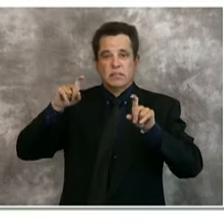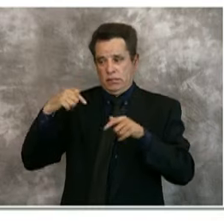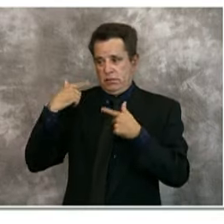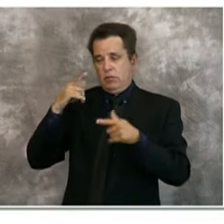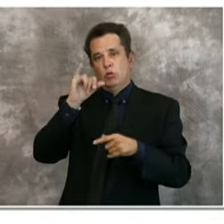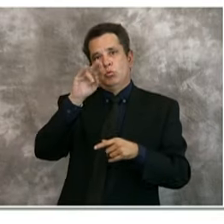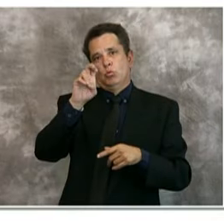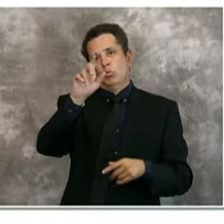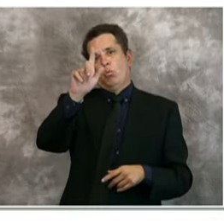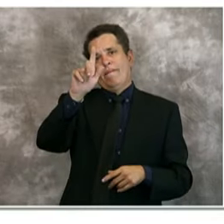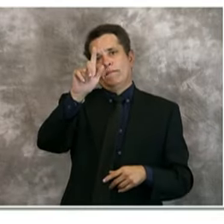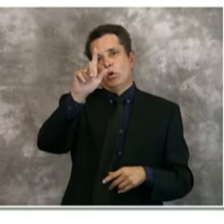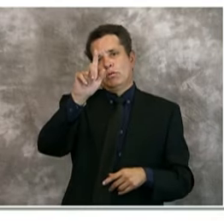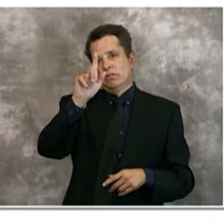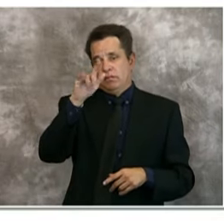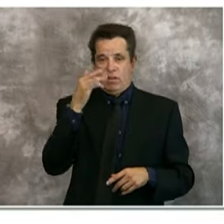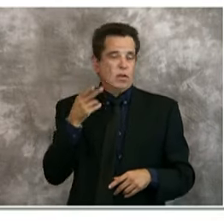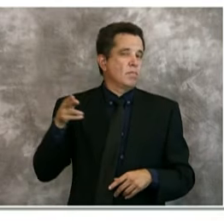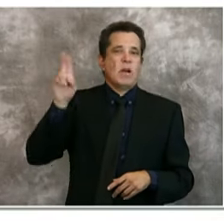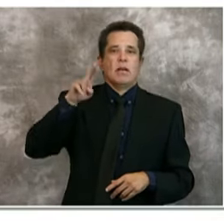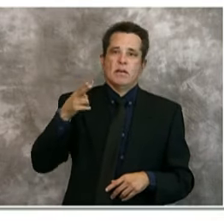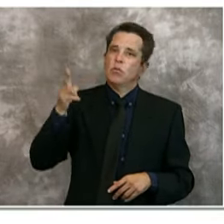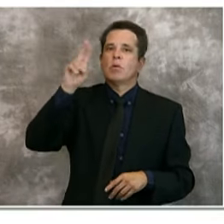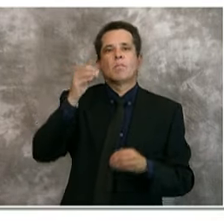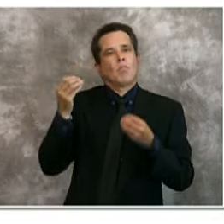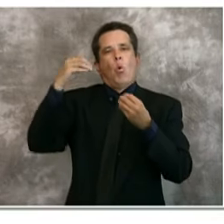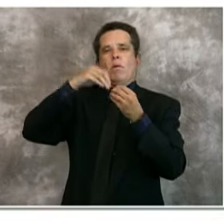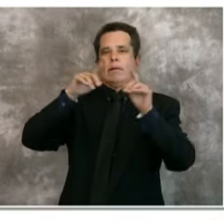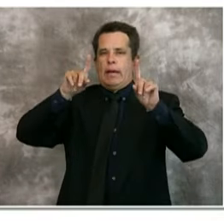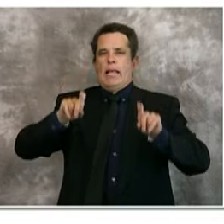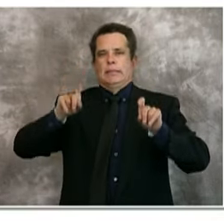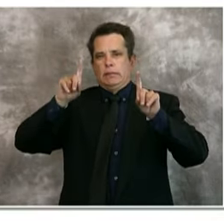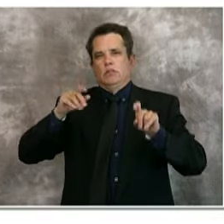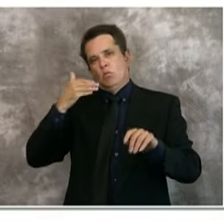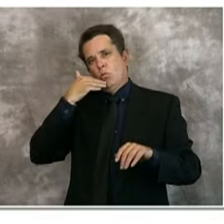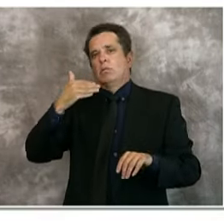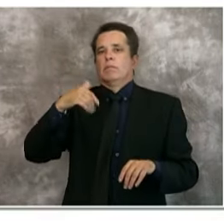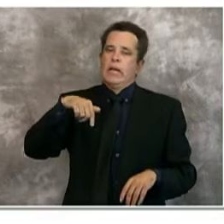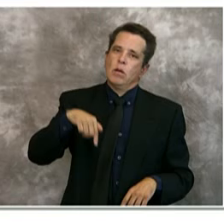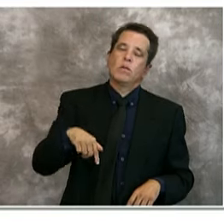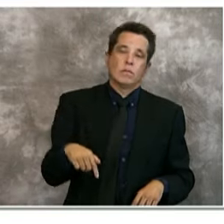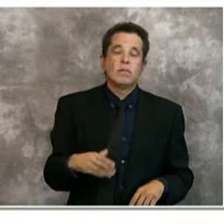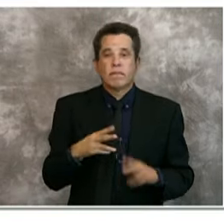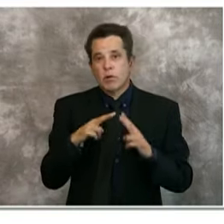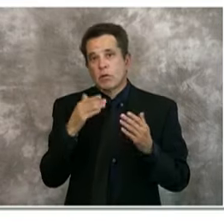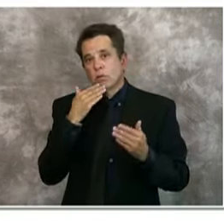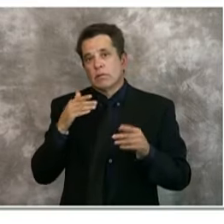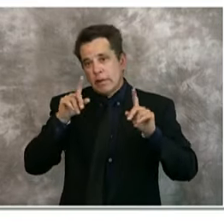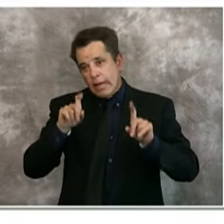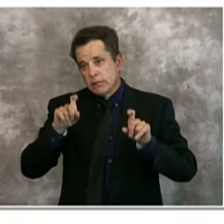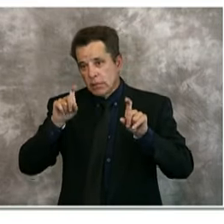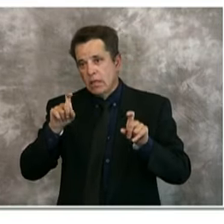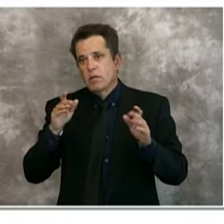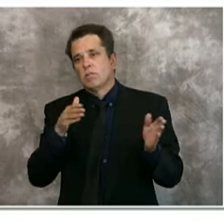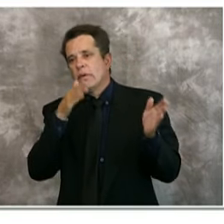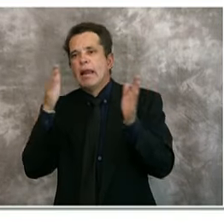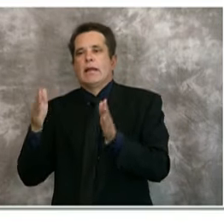June 21st have been increasing our total number of tests. Next slide shows